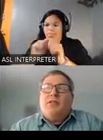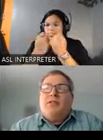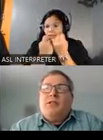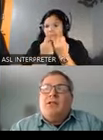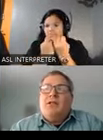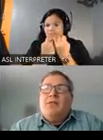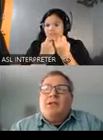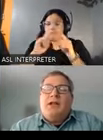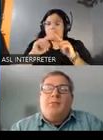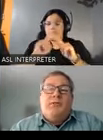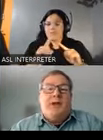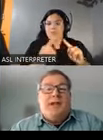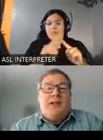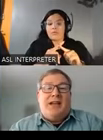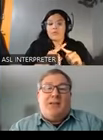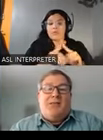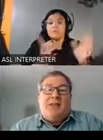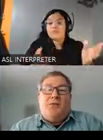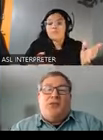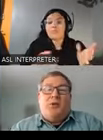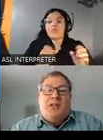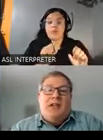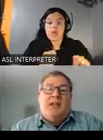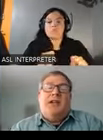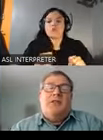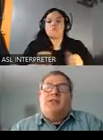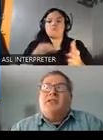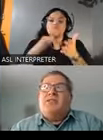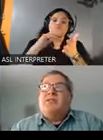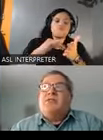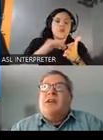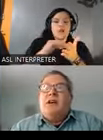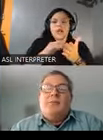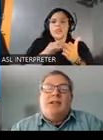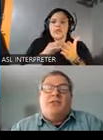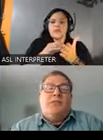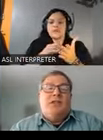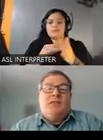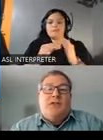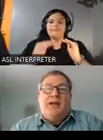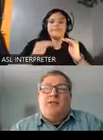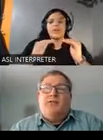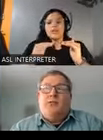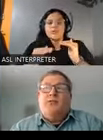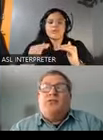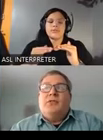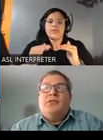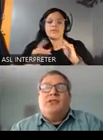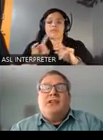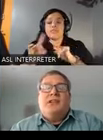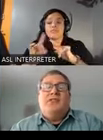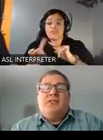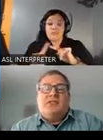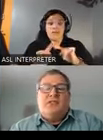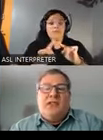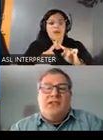from the literature include a variety of academic frameworks within energy justice that give us a range of theoretical tools to